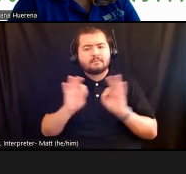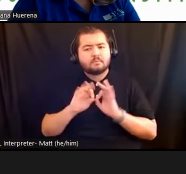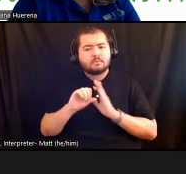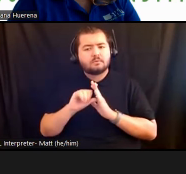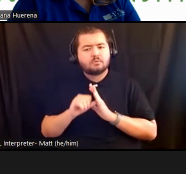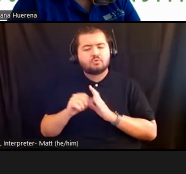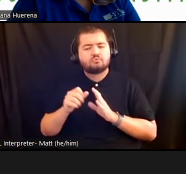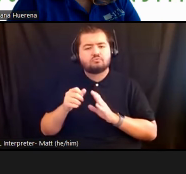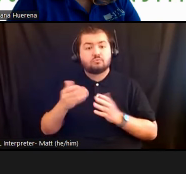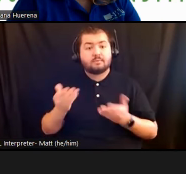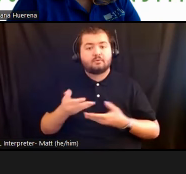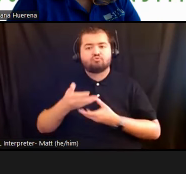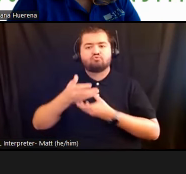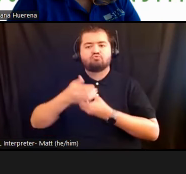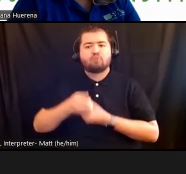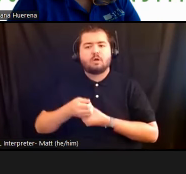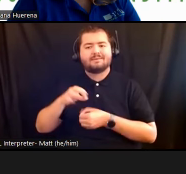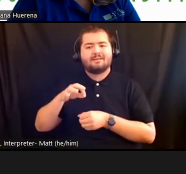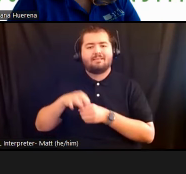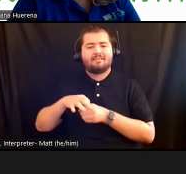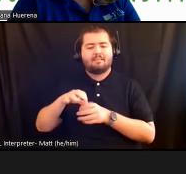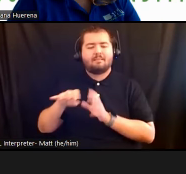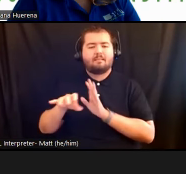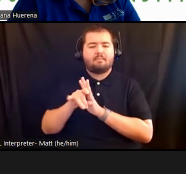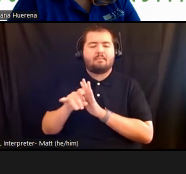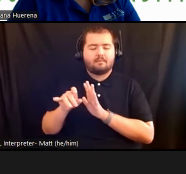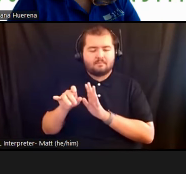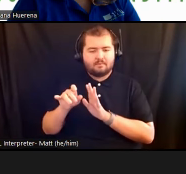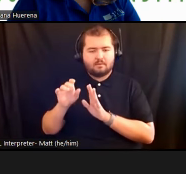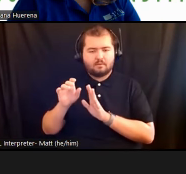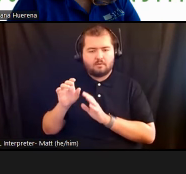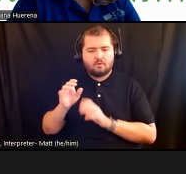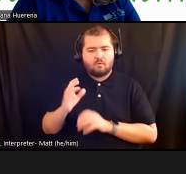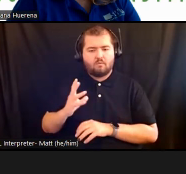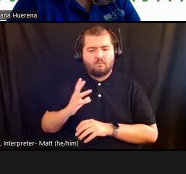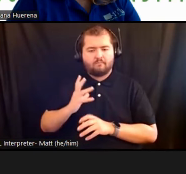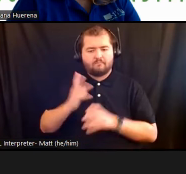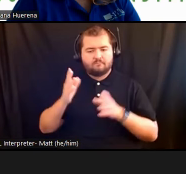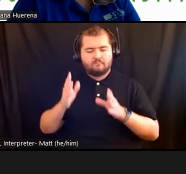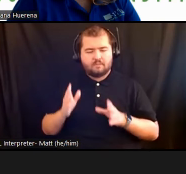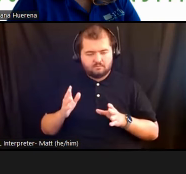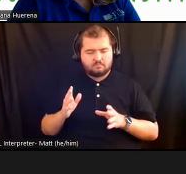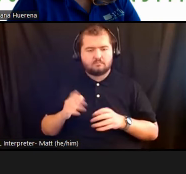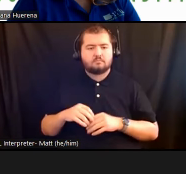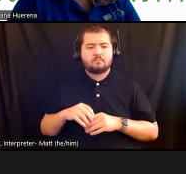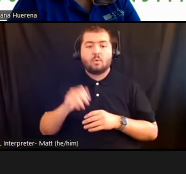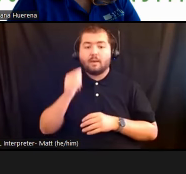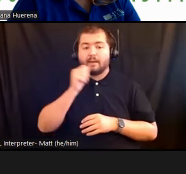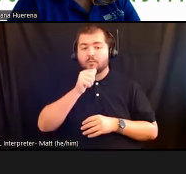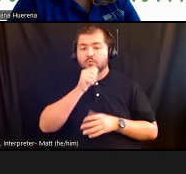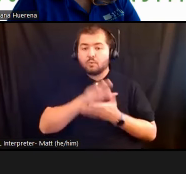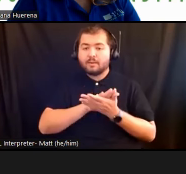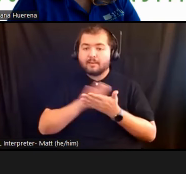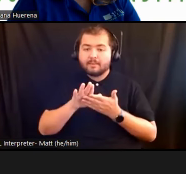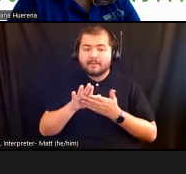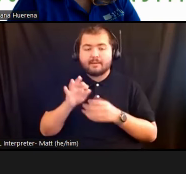officials in Arizona, our Secretary of State, right? Arizona Clean Elections, and you're